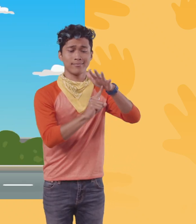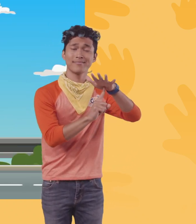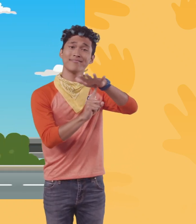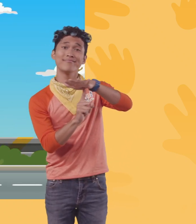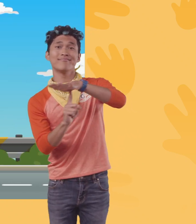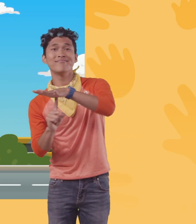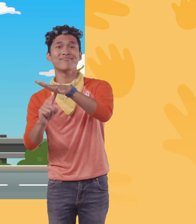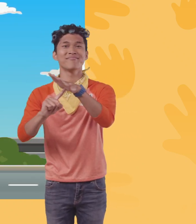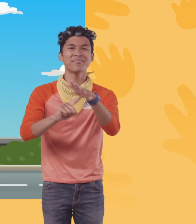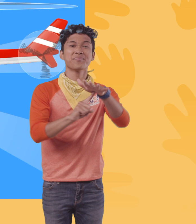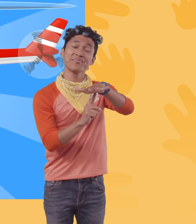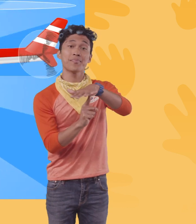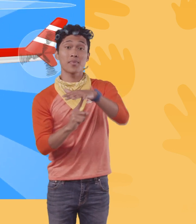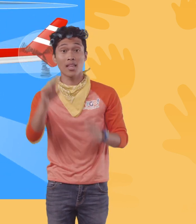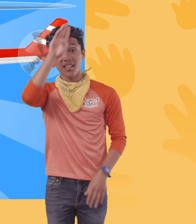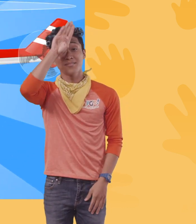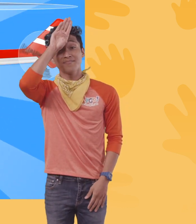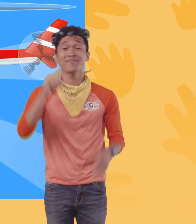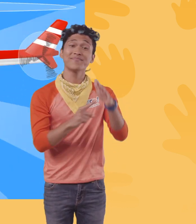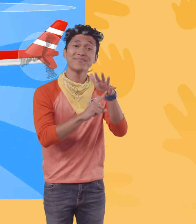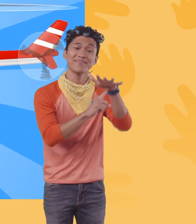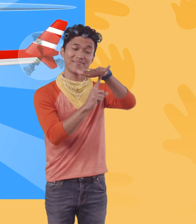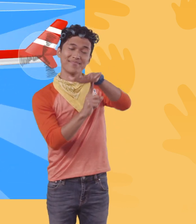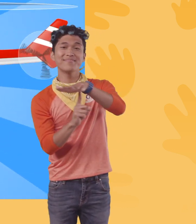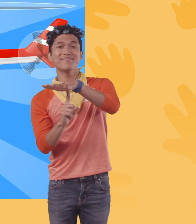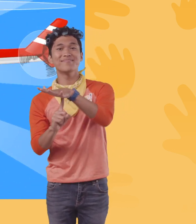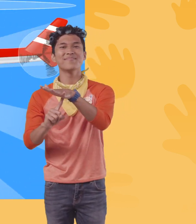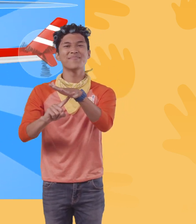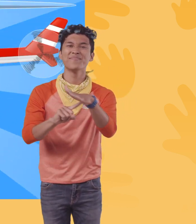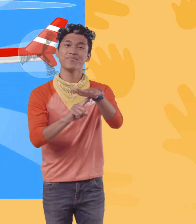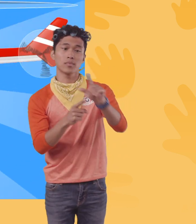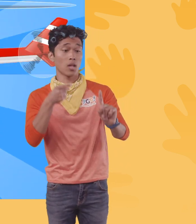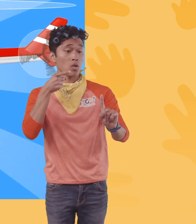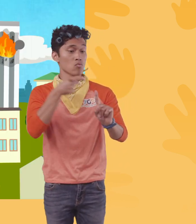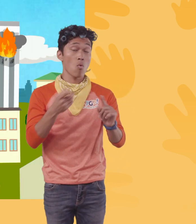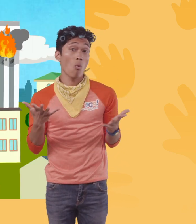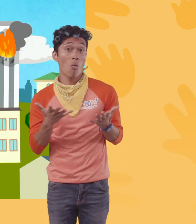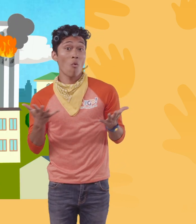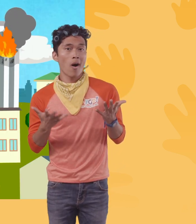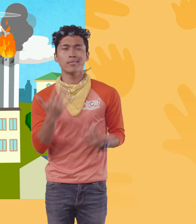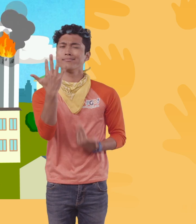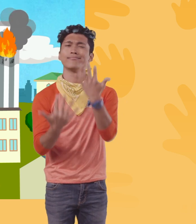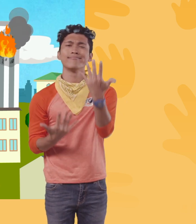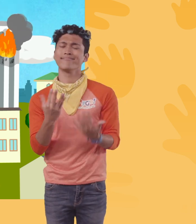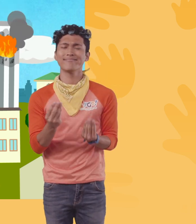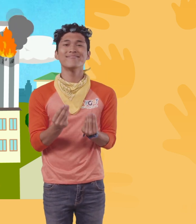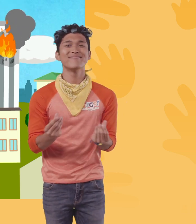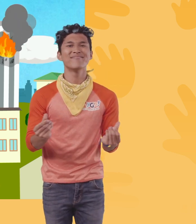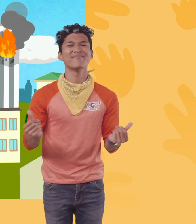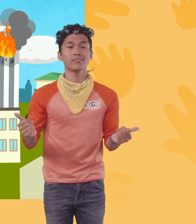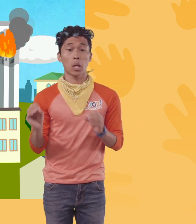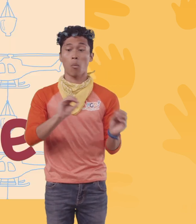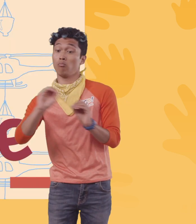from above the ground. A firefighting helicopter, on a mission to put